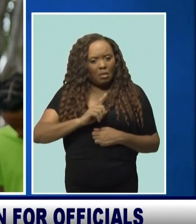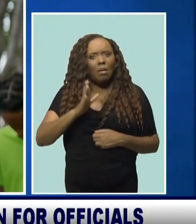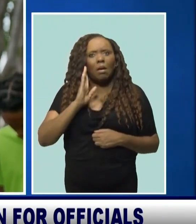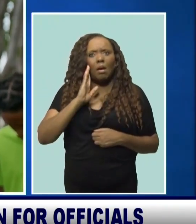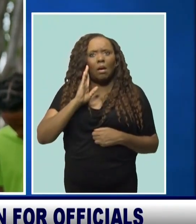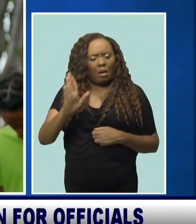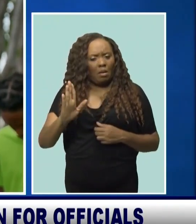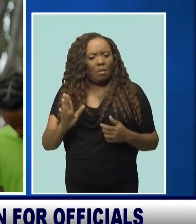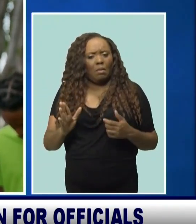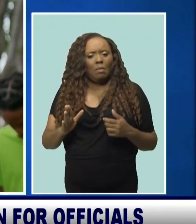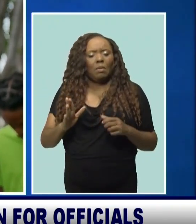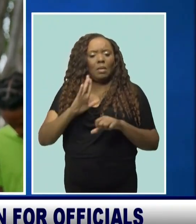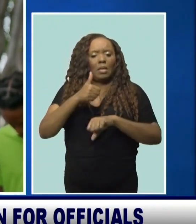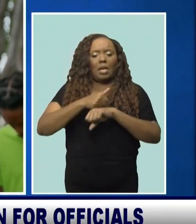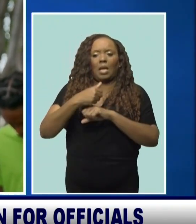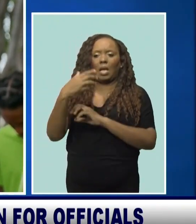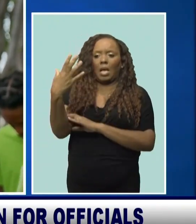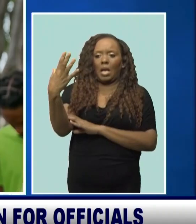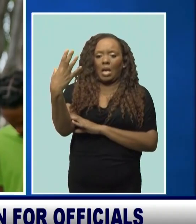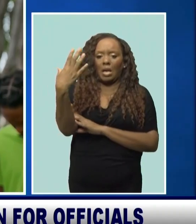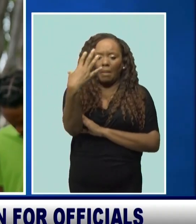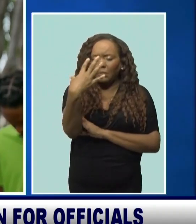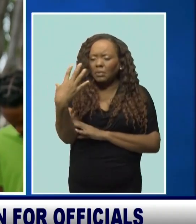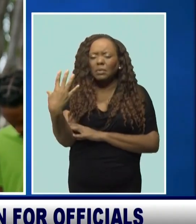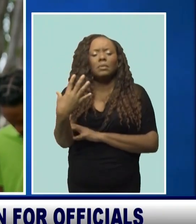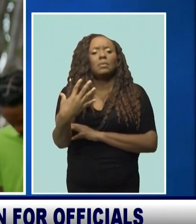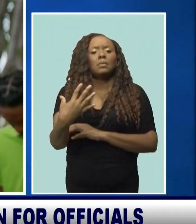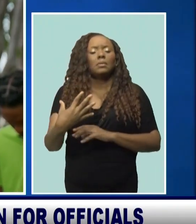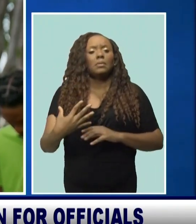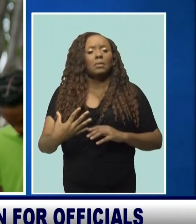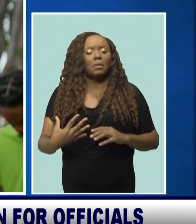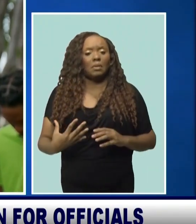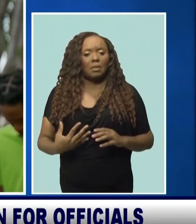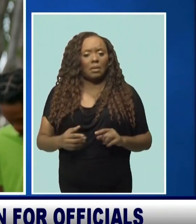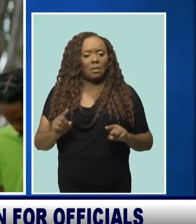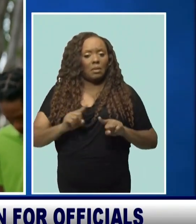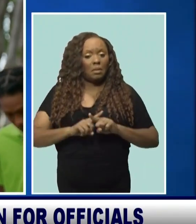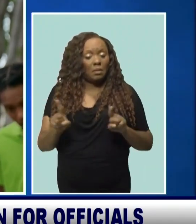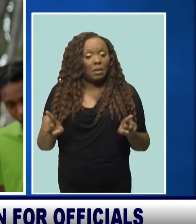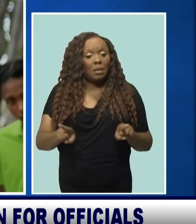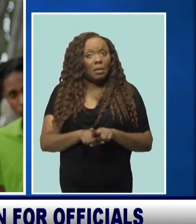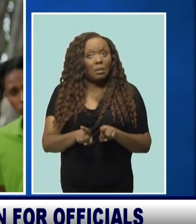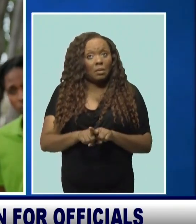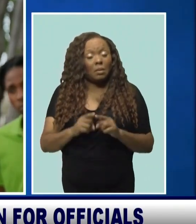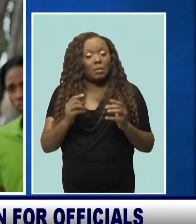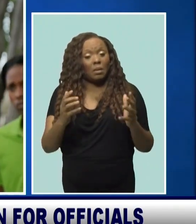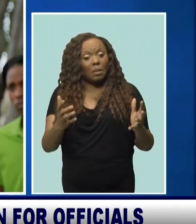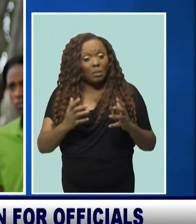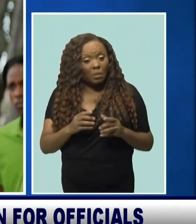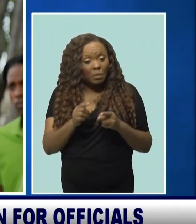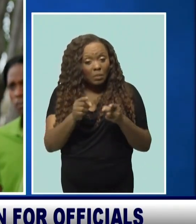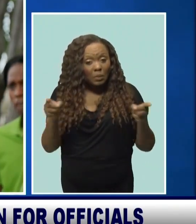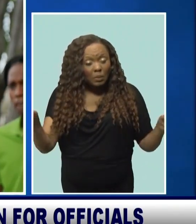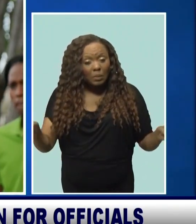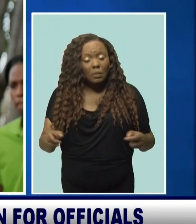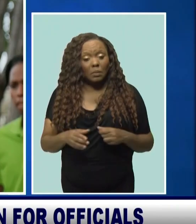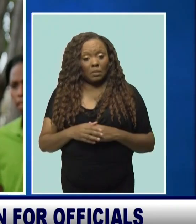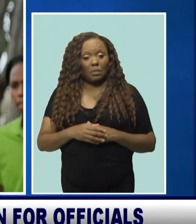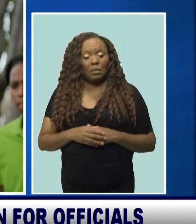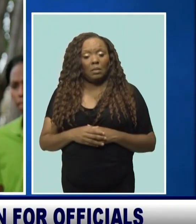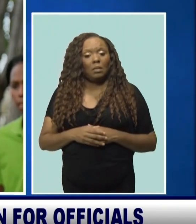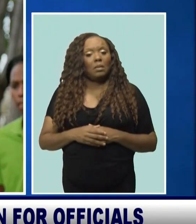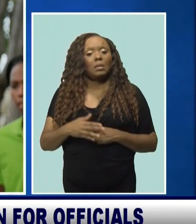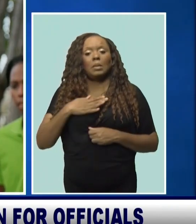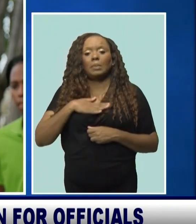putting cameras in a clandestine way, but I'm also appealing to citizens to get on